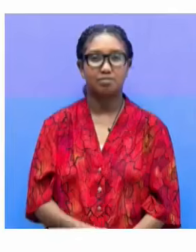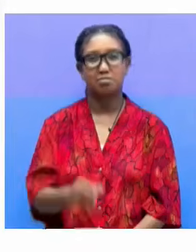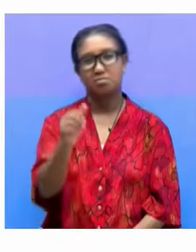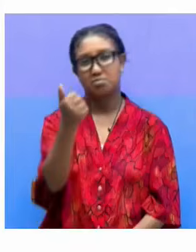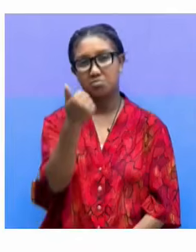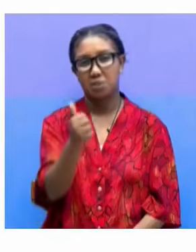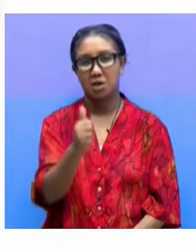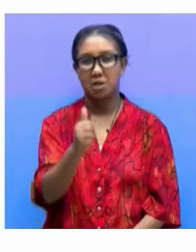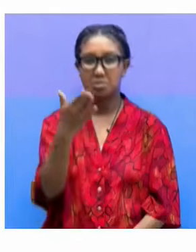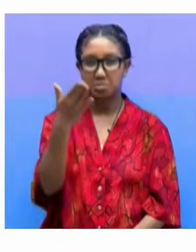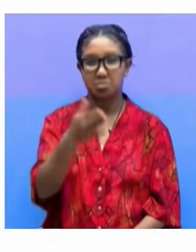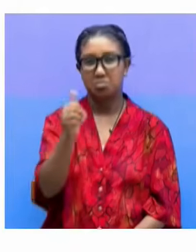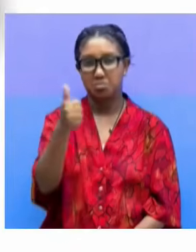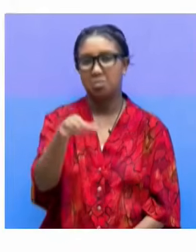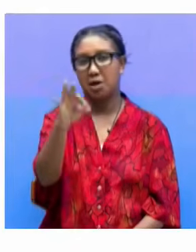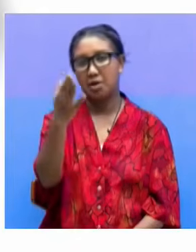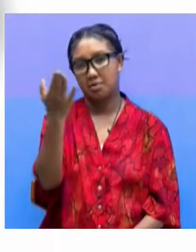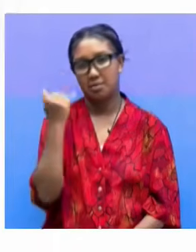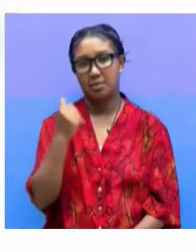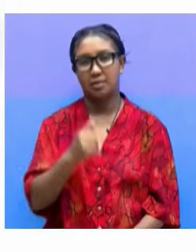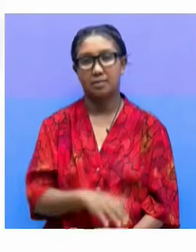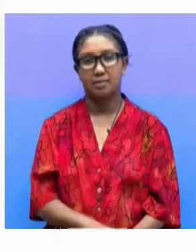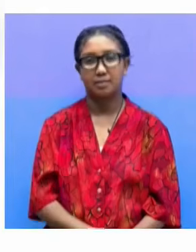10 out of 10.